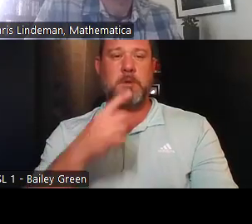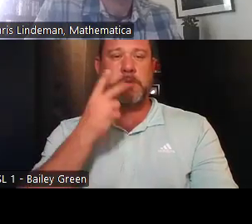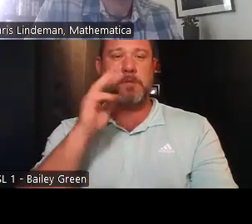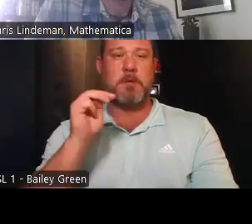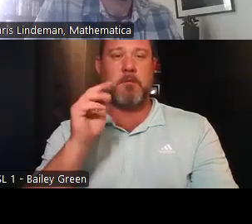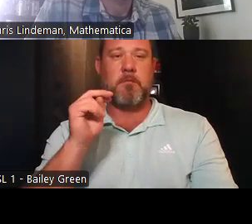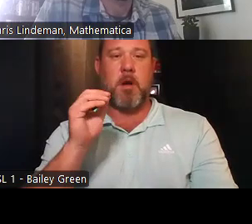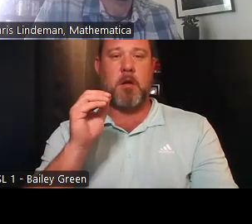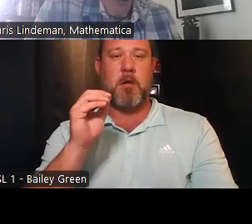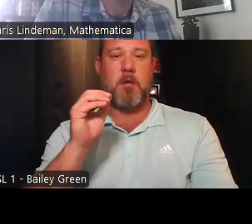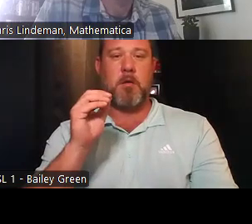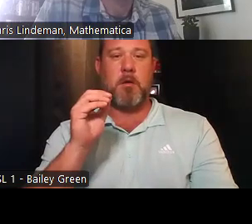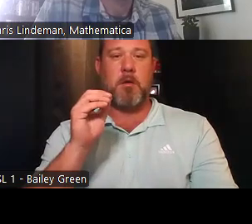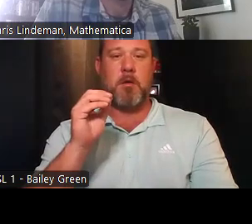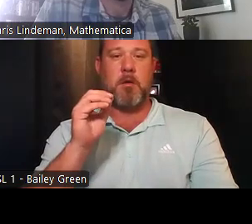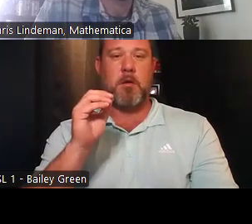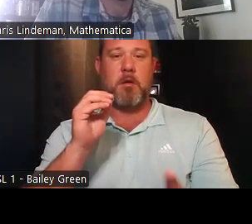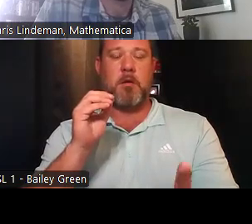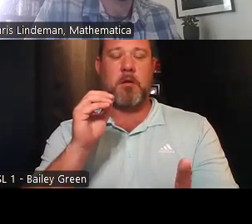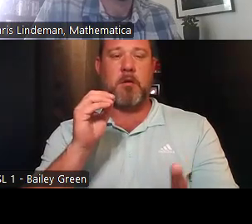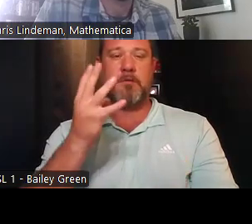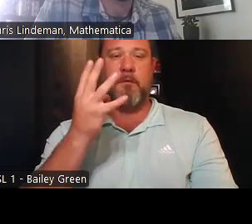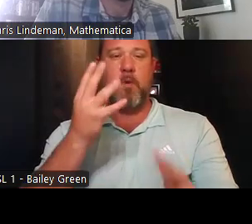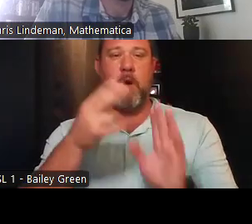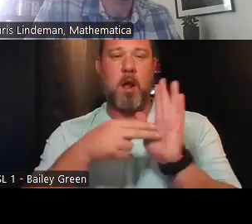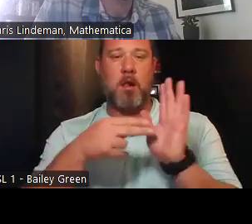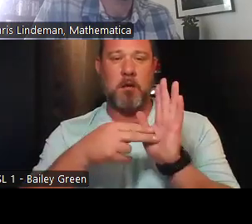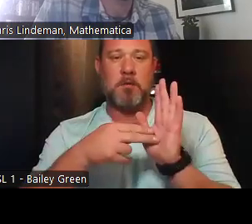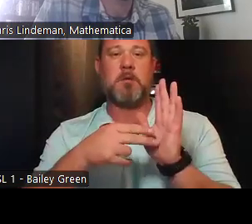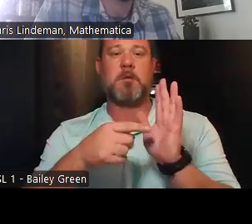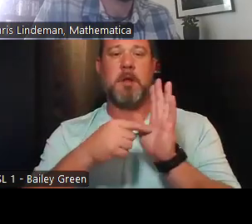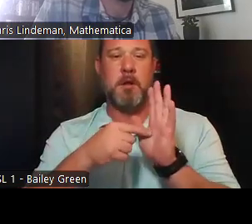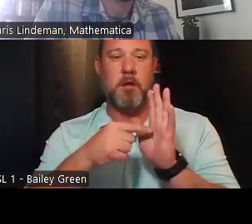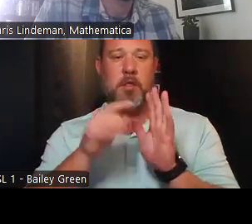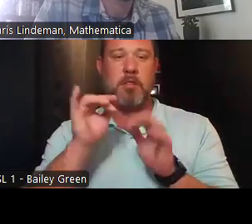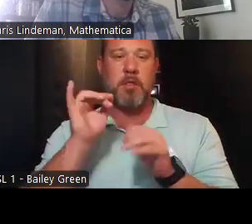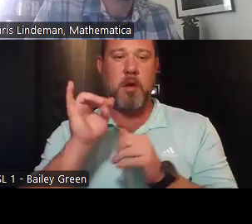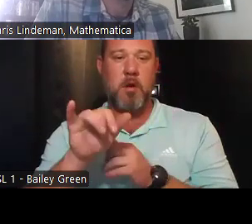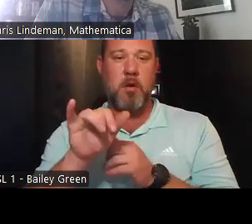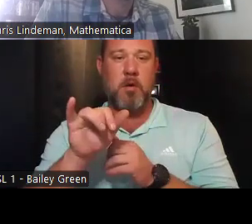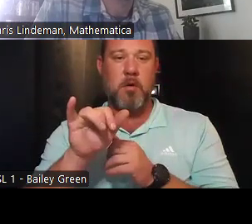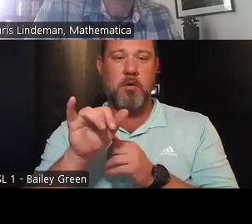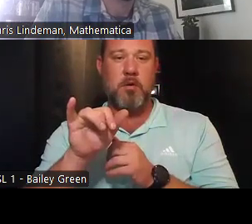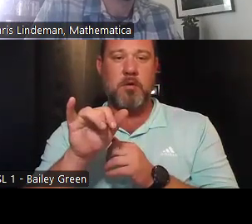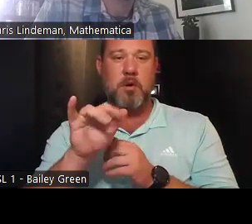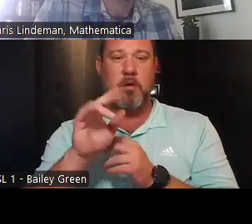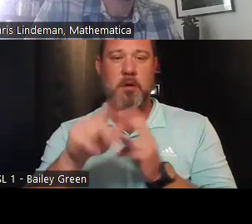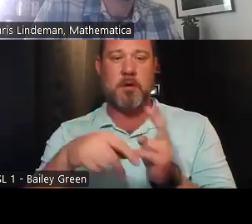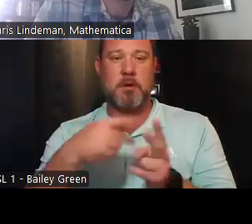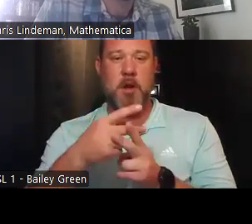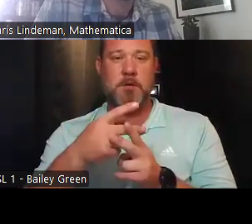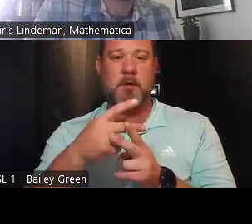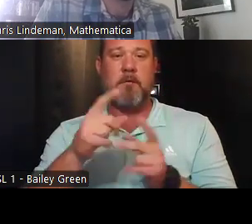are 4 highlighted location types in the legend over here, indicated that those are the types of locations